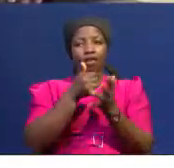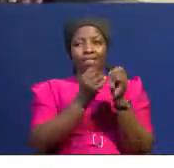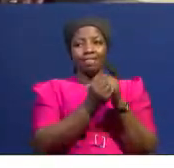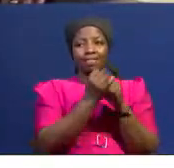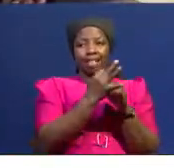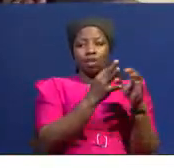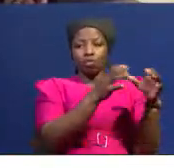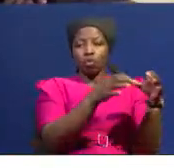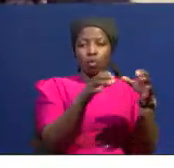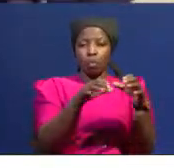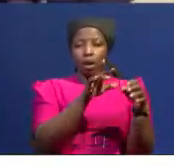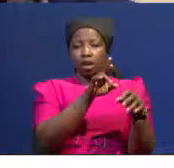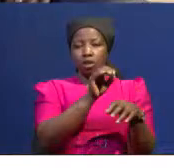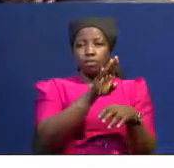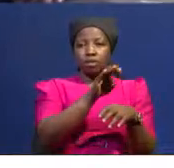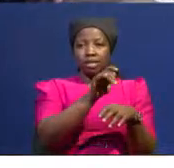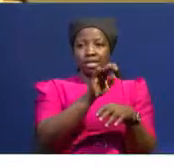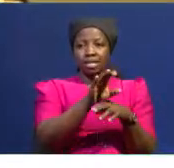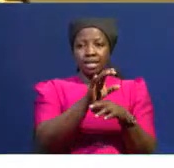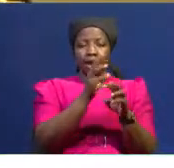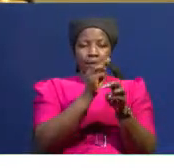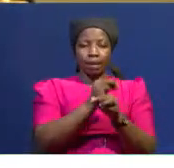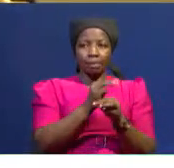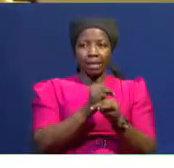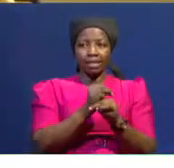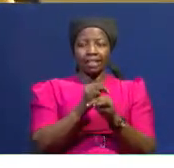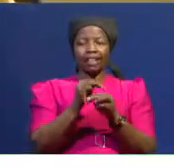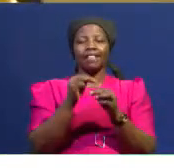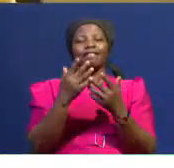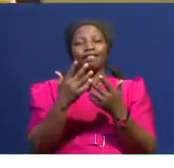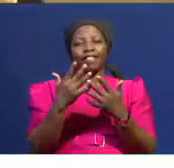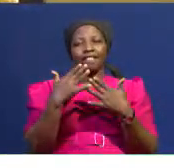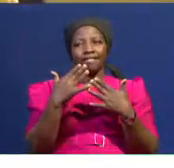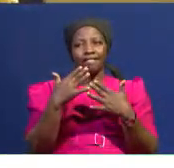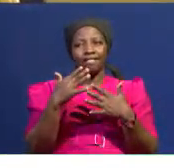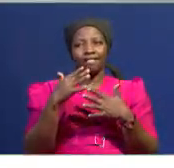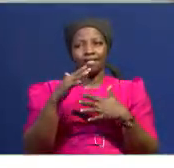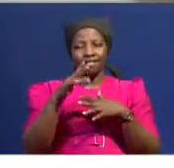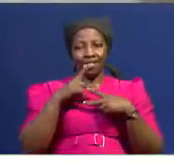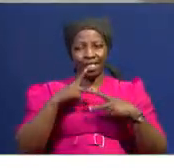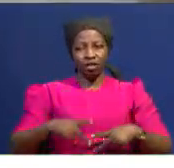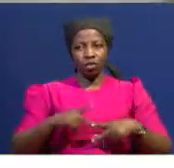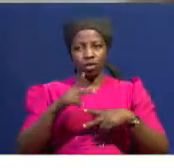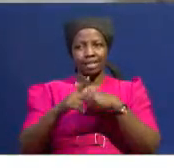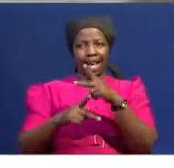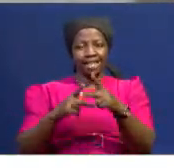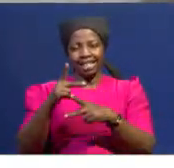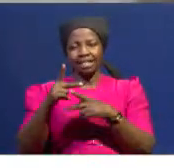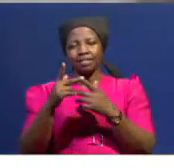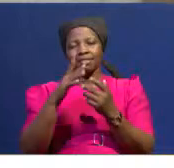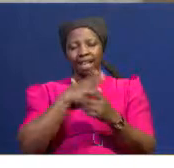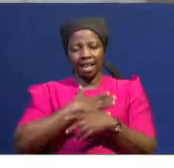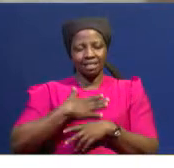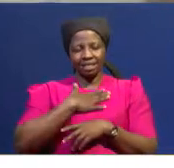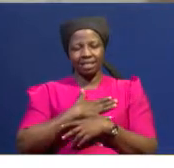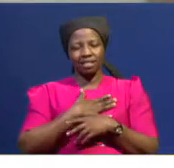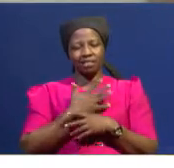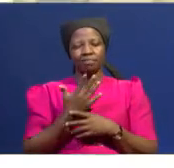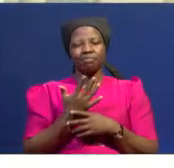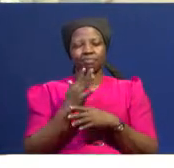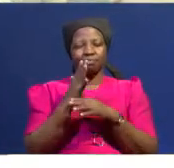categories ranging from robotics, mathematics, and physical sciences to biology, sciences, engineering, technology and